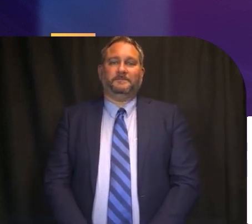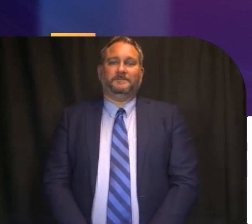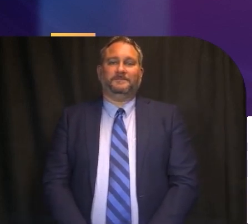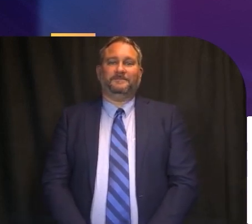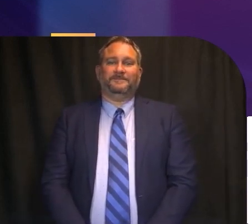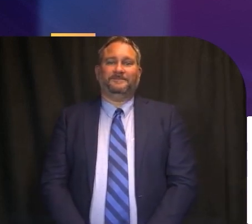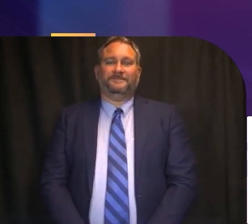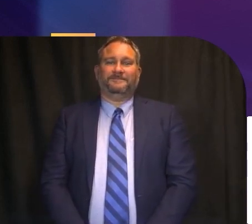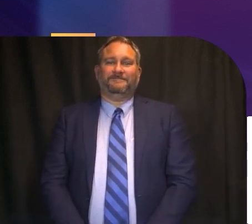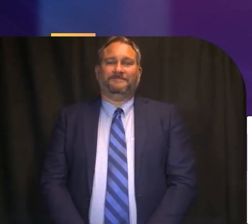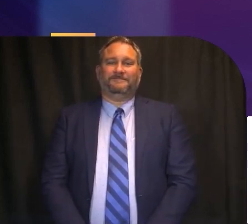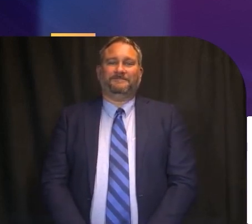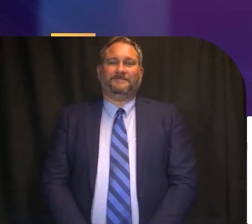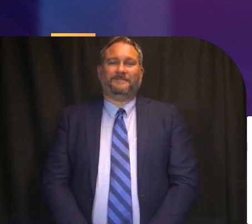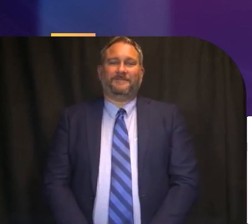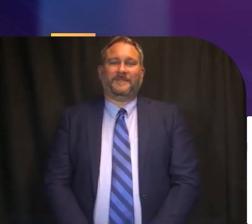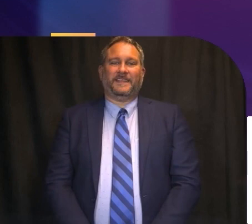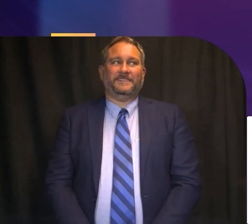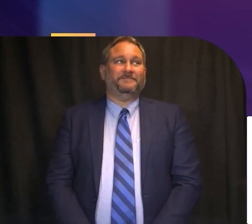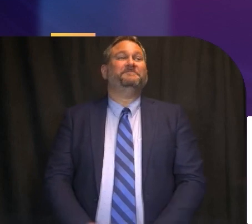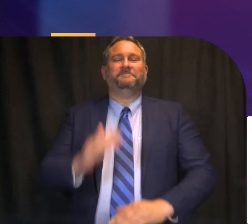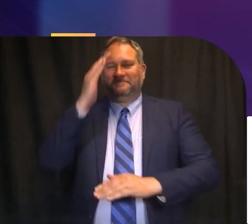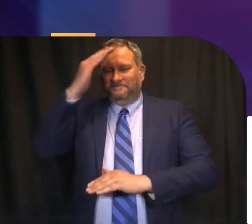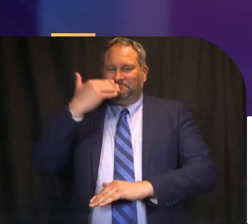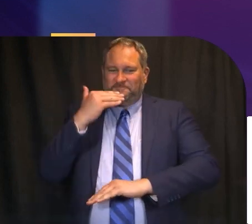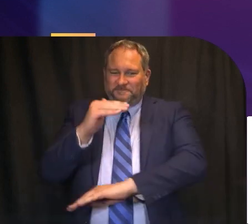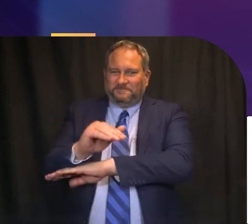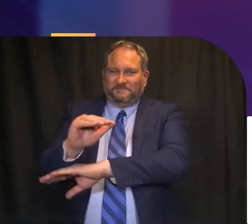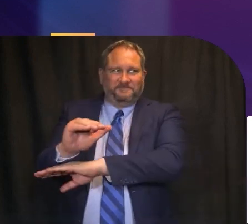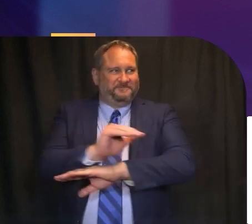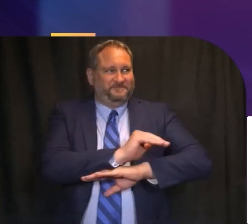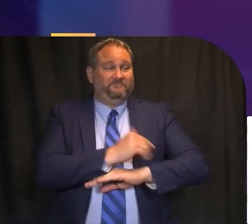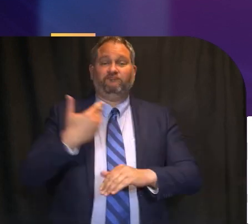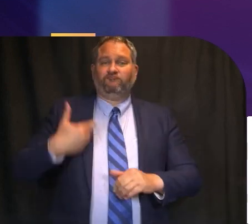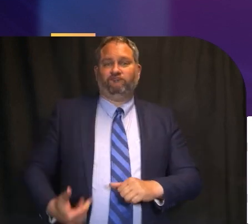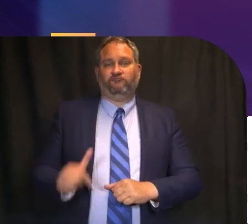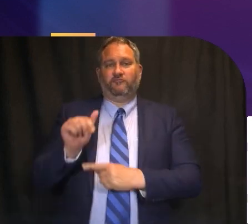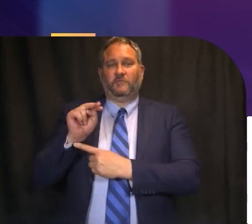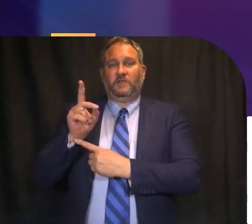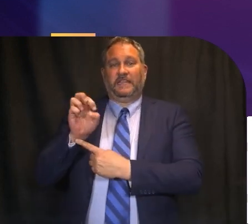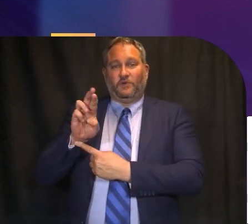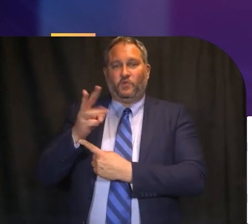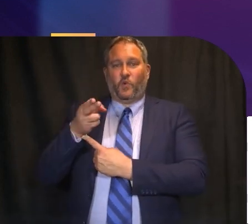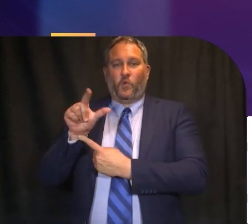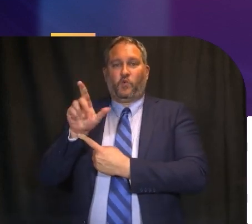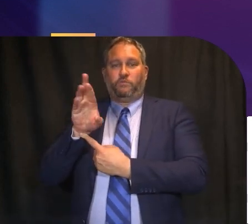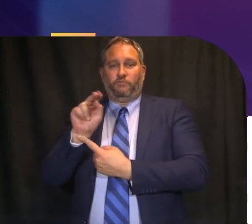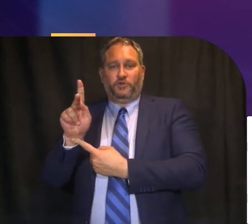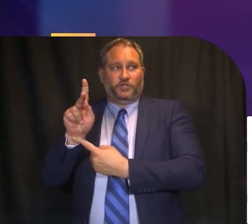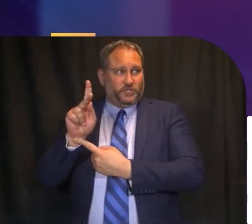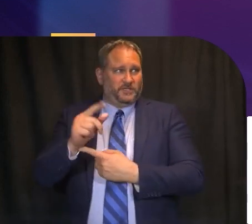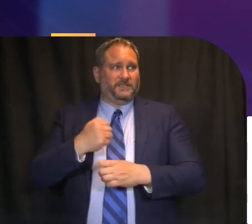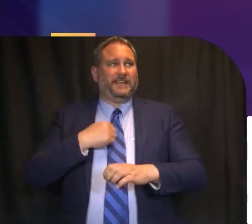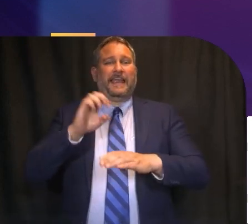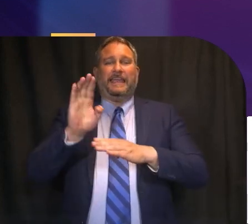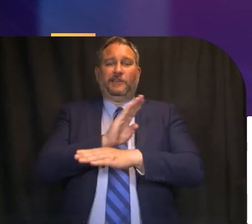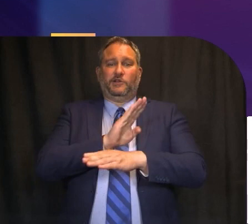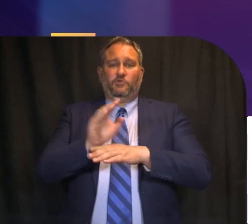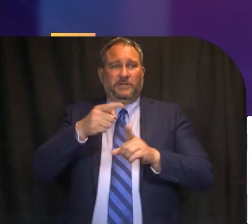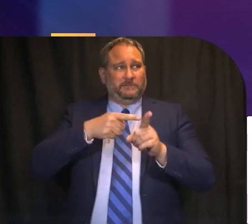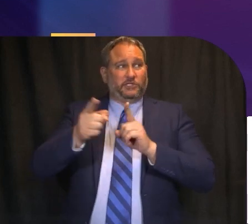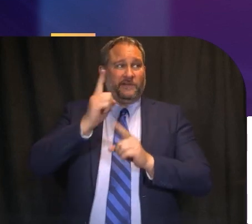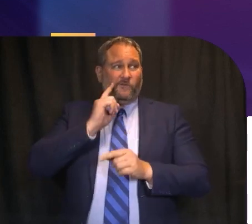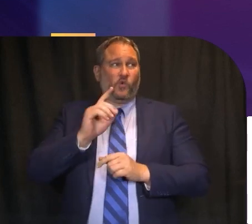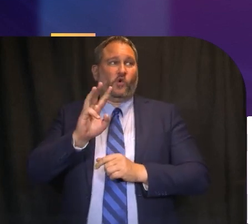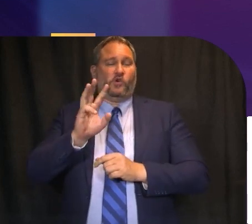Good evening. I am Andrew Holbrook, Enterprise President of Wells Fargo's Disability Connection Employee Resource Network. On